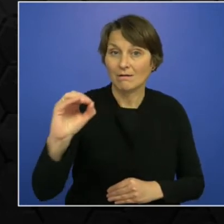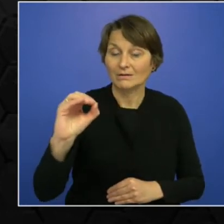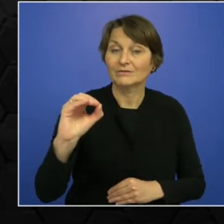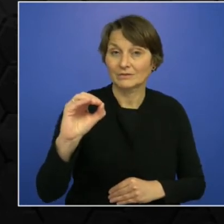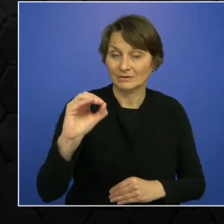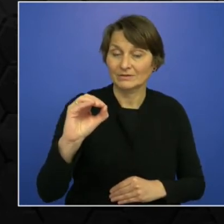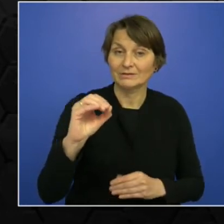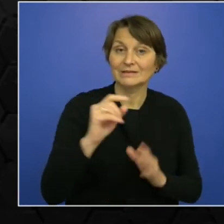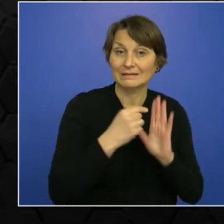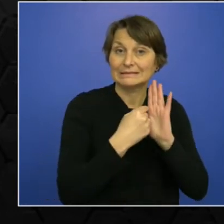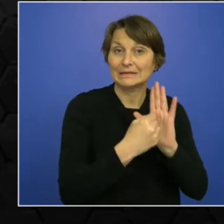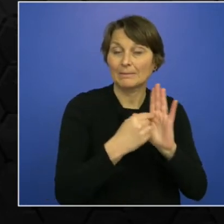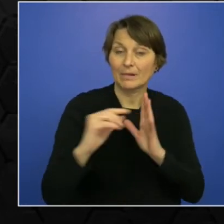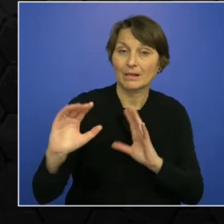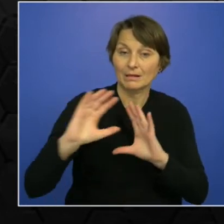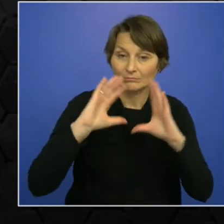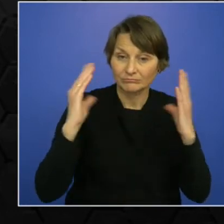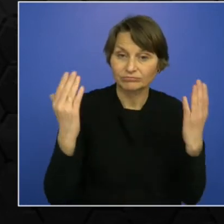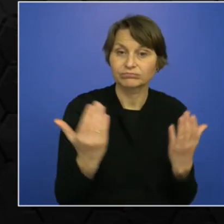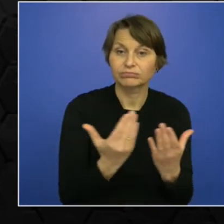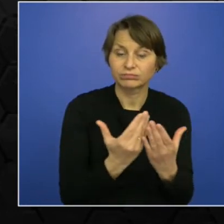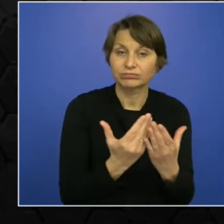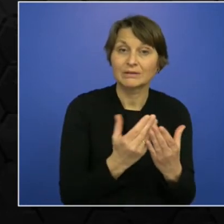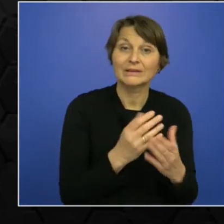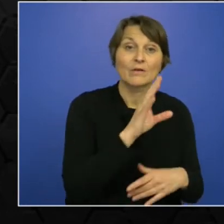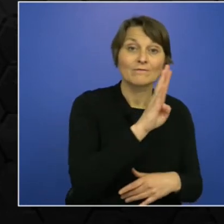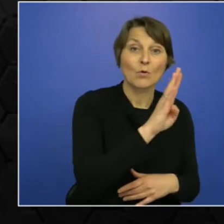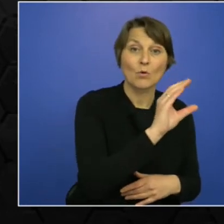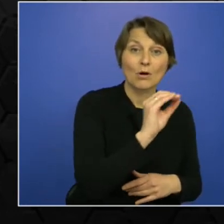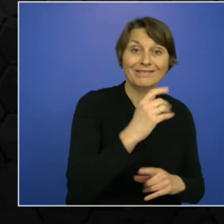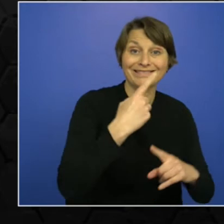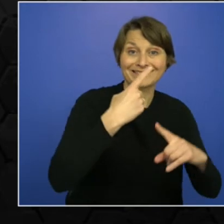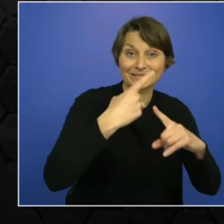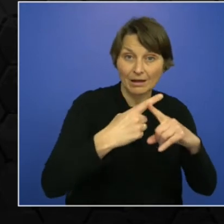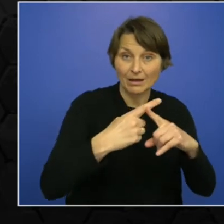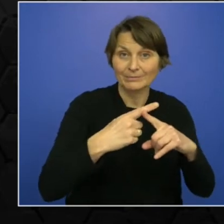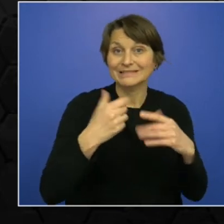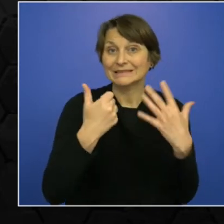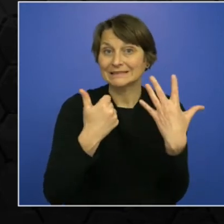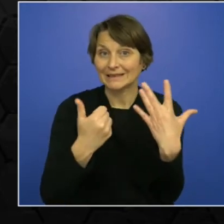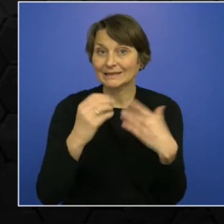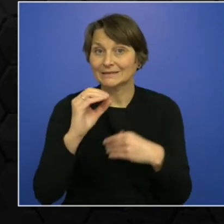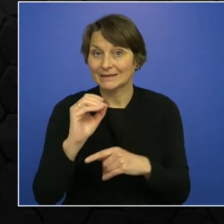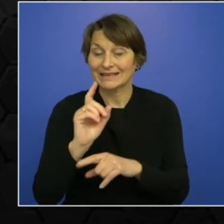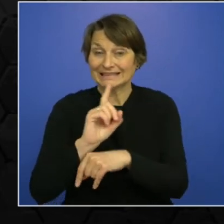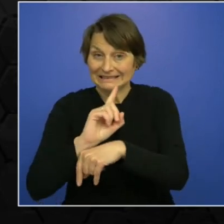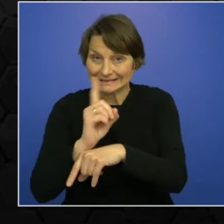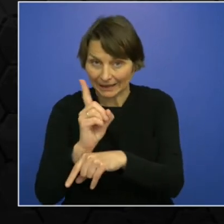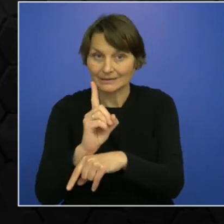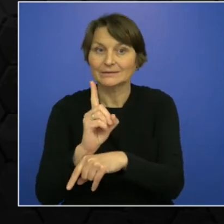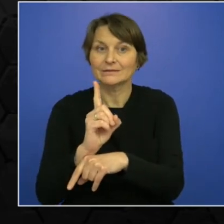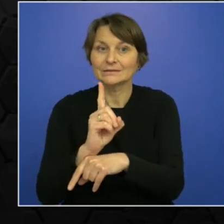be 400 times 60 seconds, or let's say